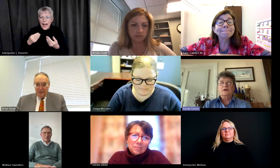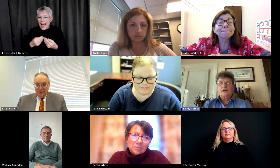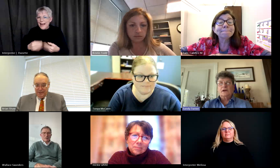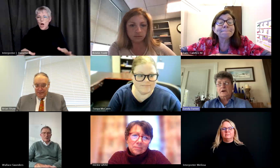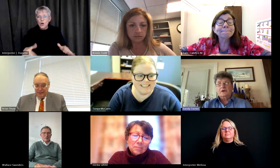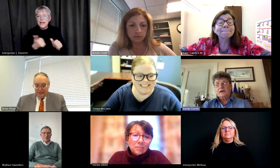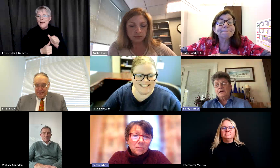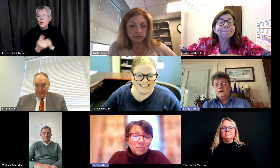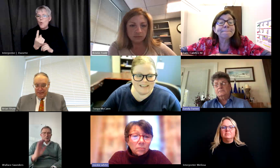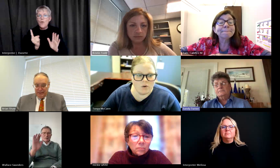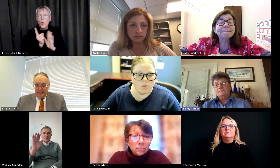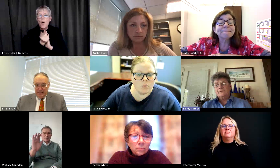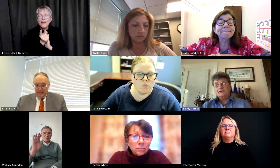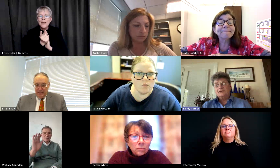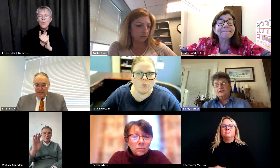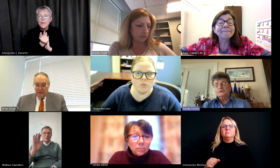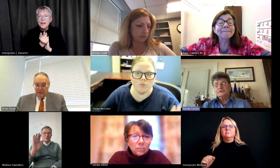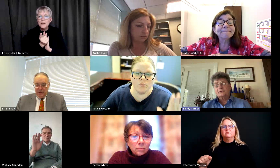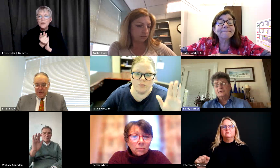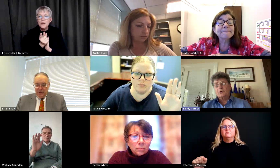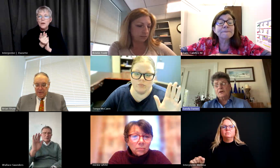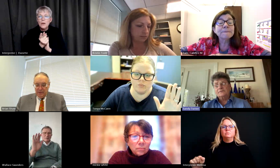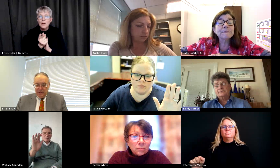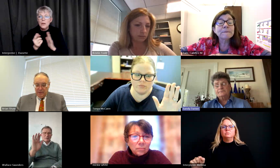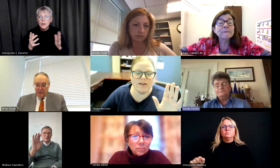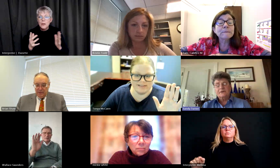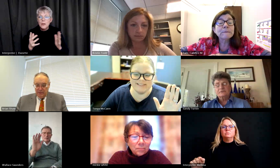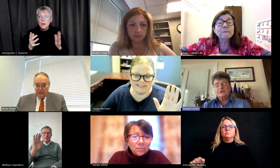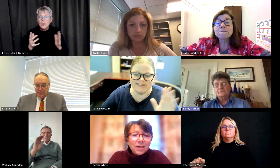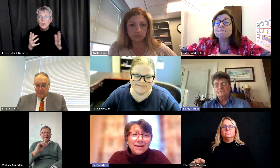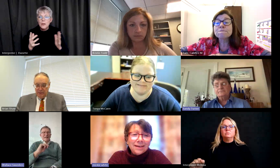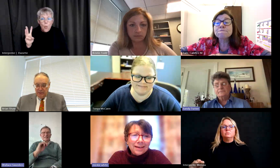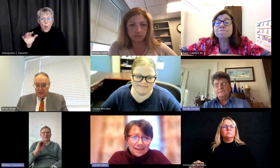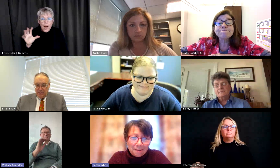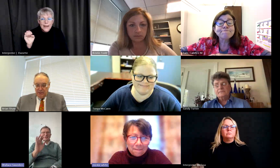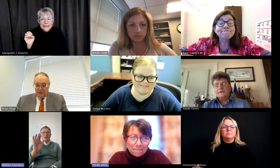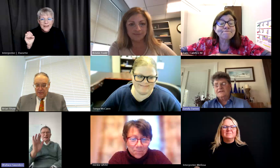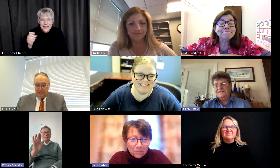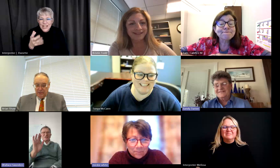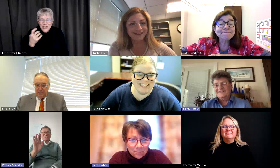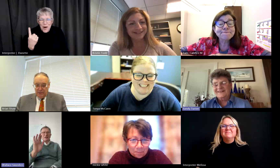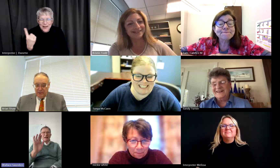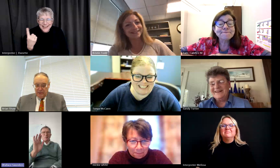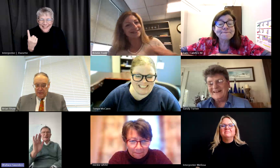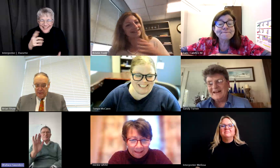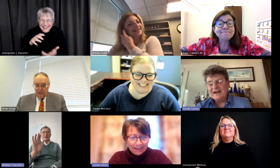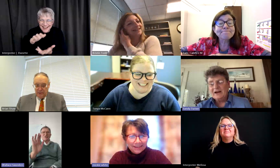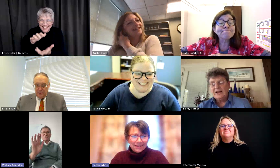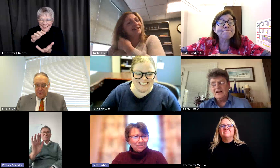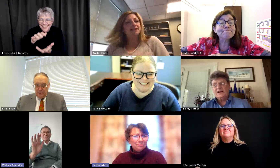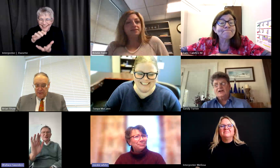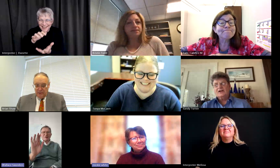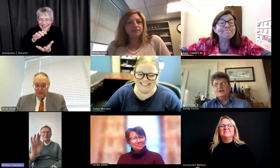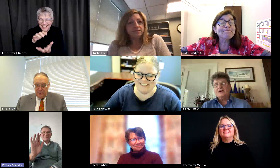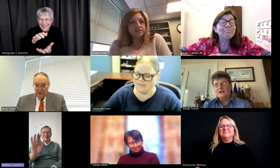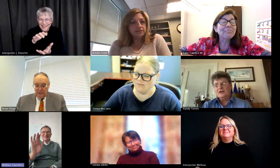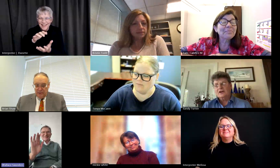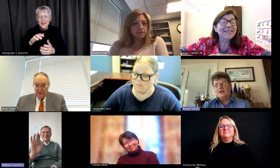moment. Okay, did you want something, Wallace? I'm sorry. Yeah, sorry. I wanted to make sure